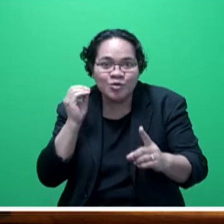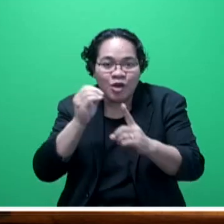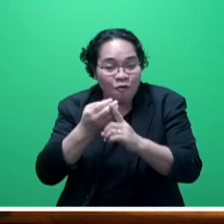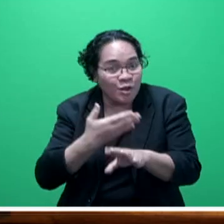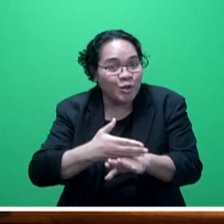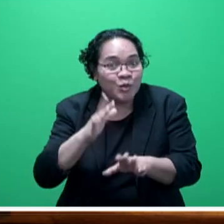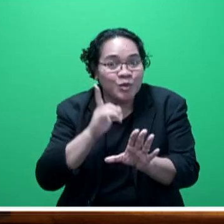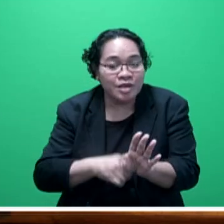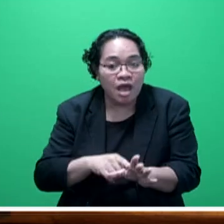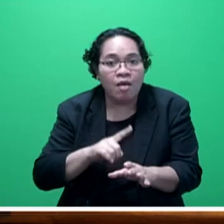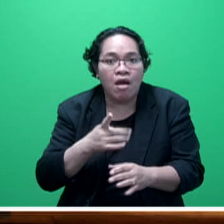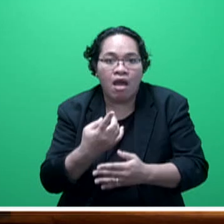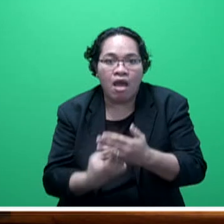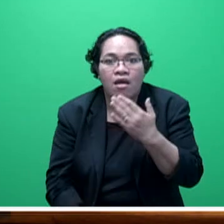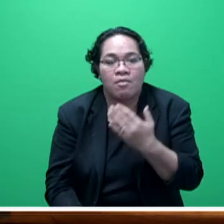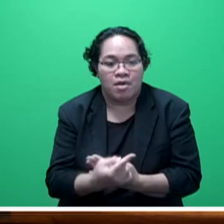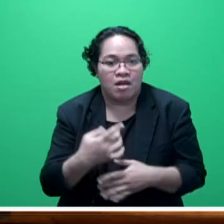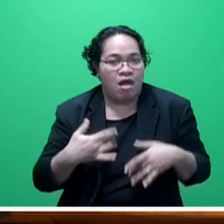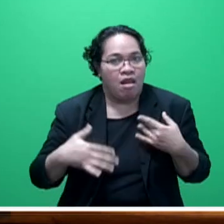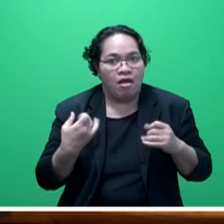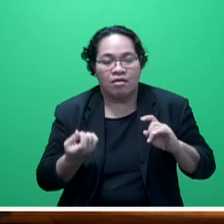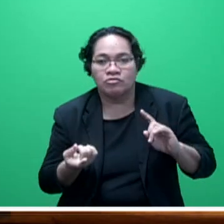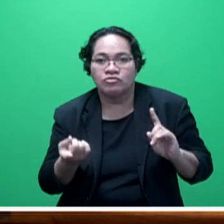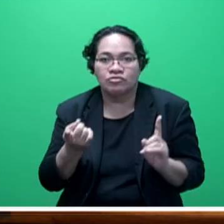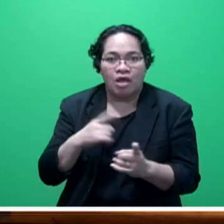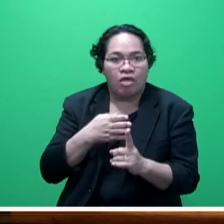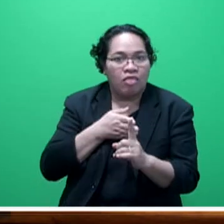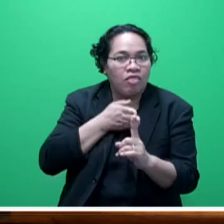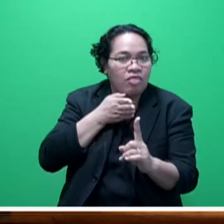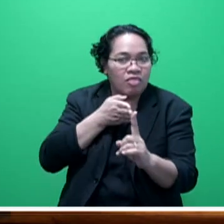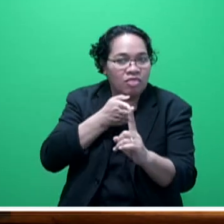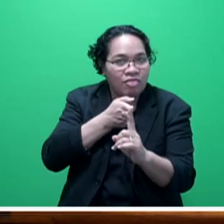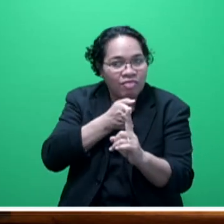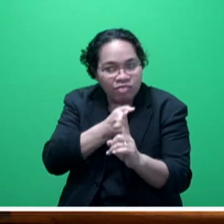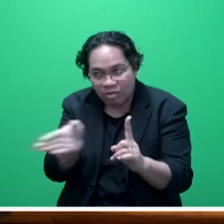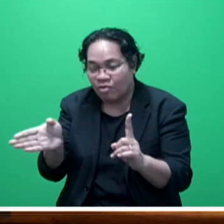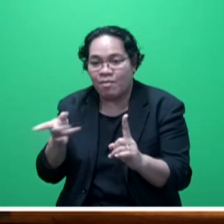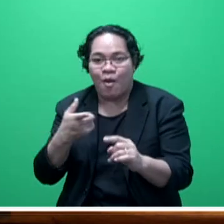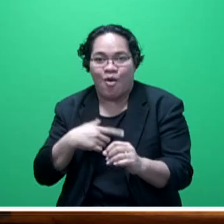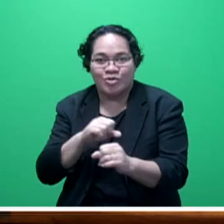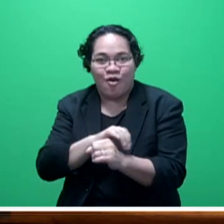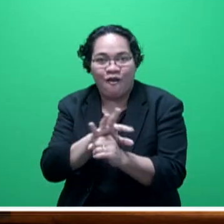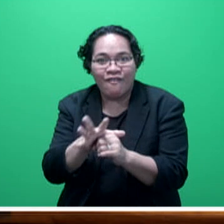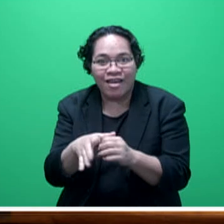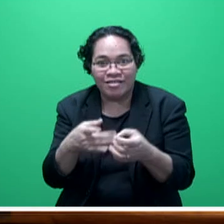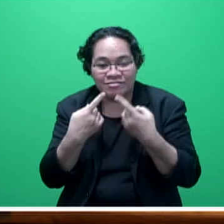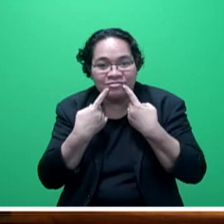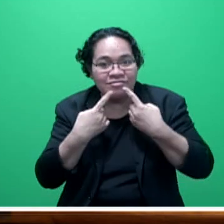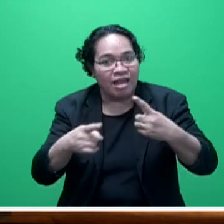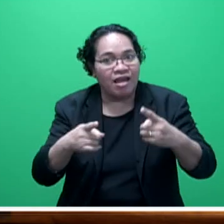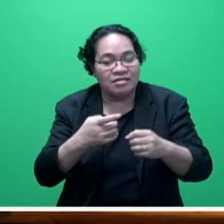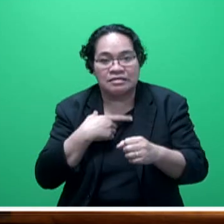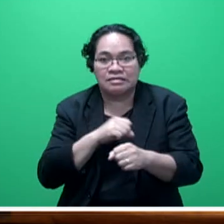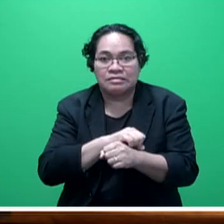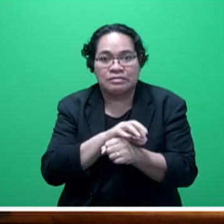year. But then our lives took an unexpected turn when COVID-19 was officially declared a pandemic